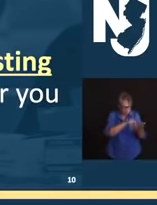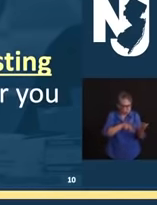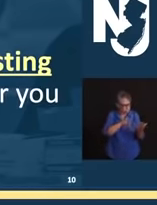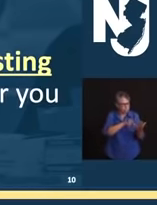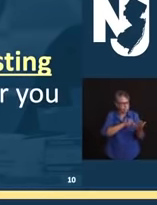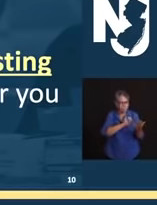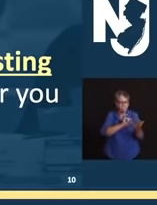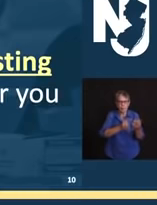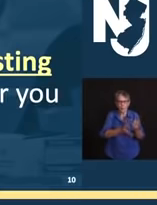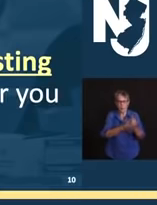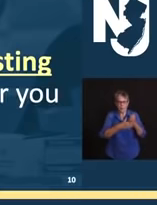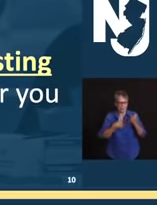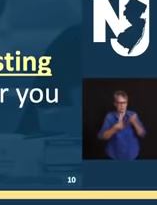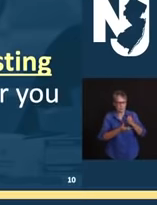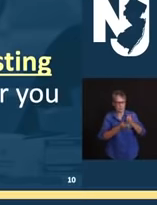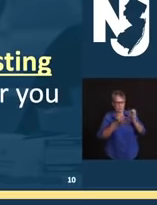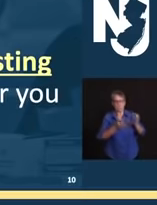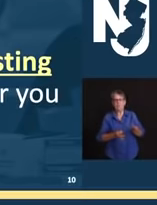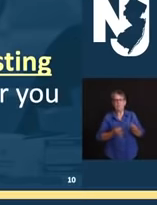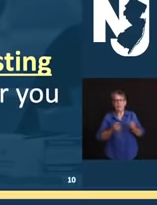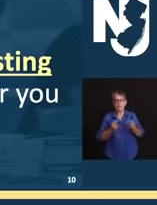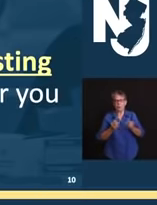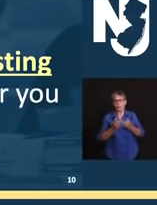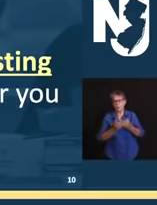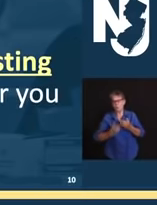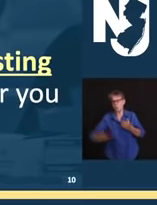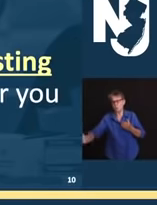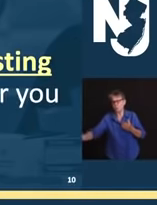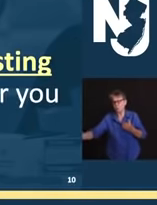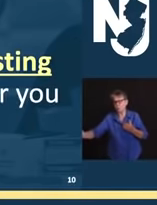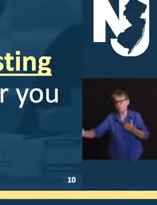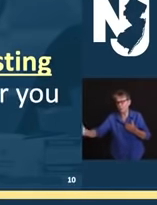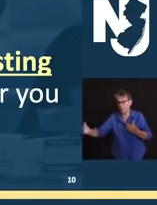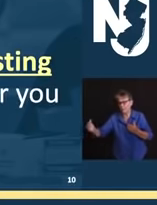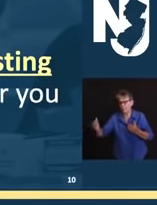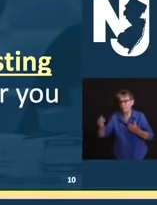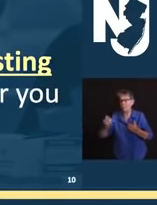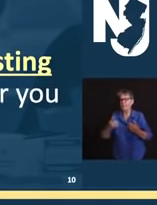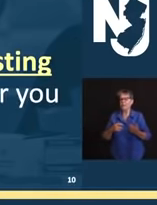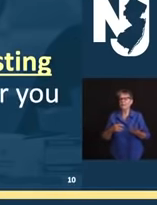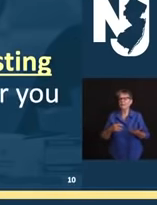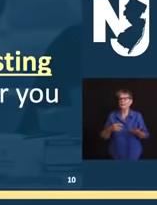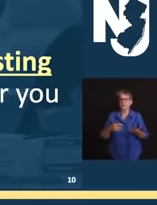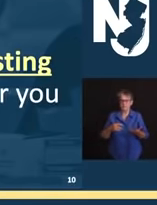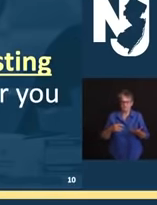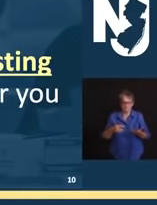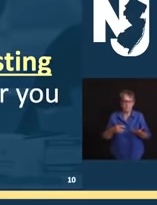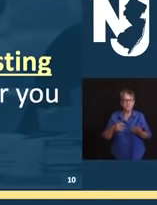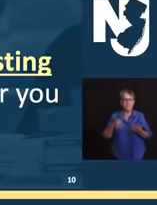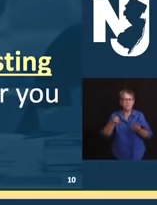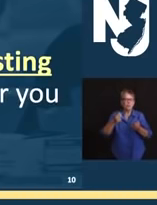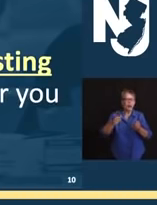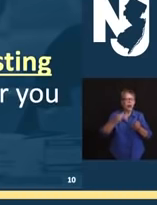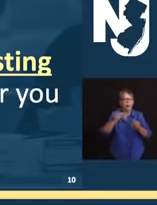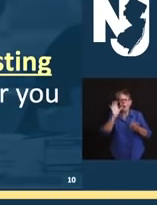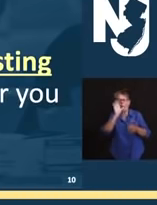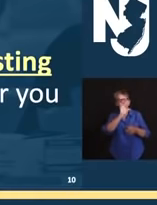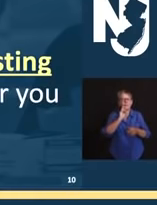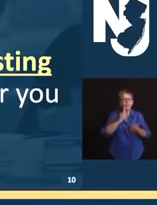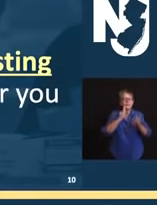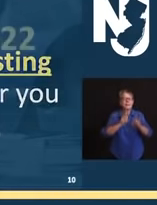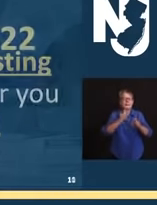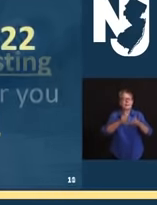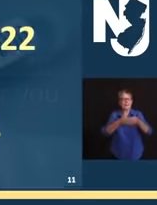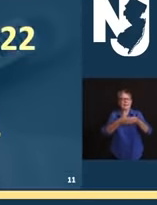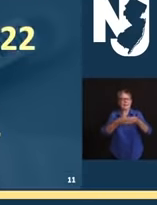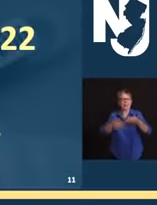covid19.nj.gov/testing to learn more and find a testing location nearest to you. And because of our testing program, we can